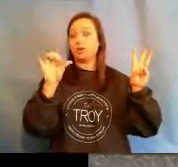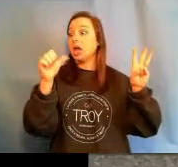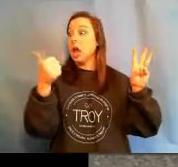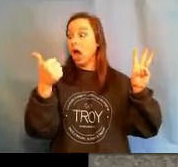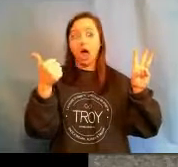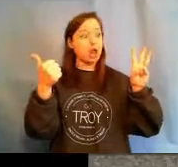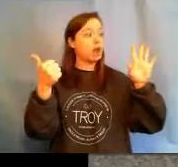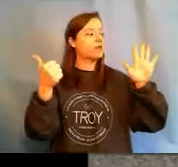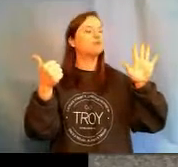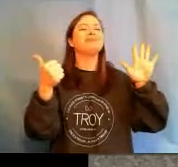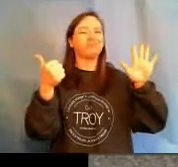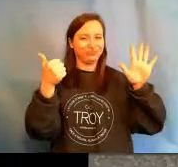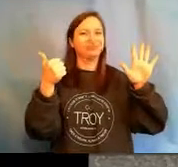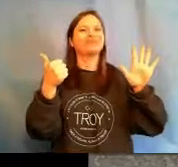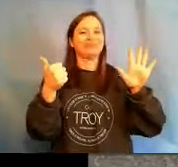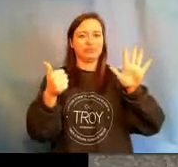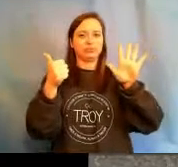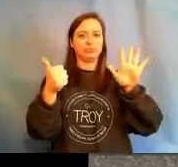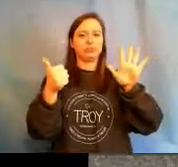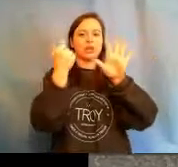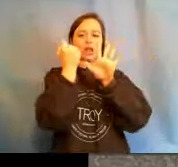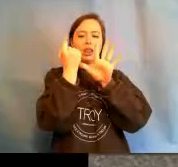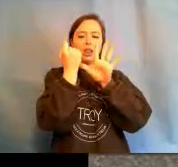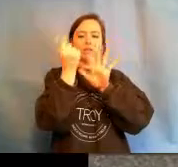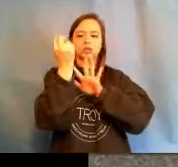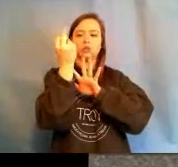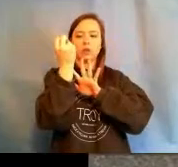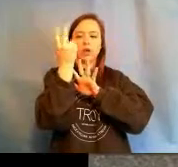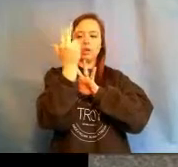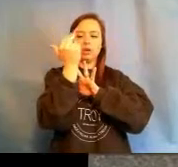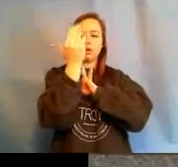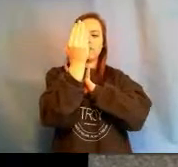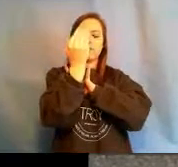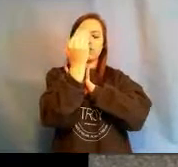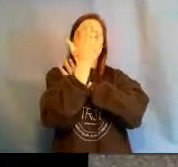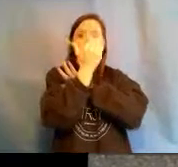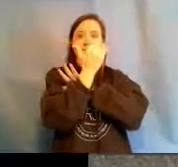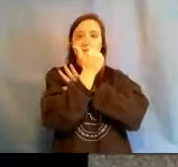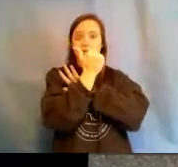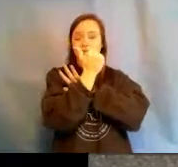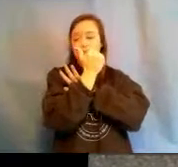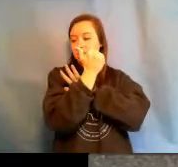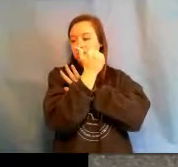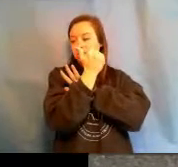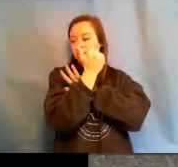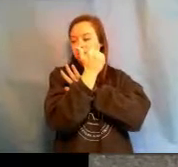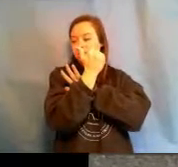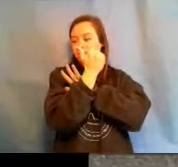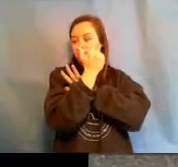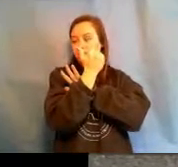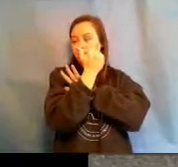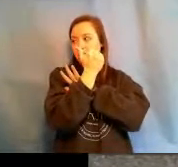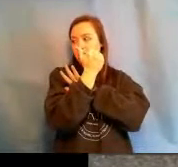see if I get that. So let's do 9, 10, 11, 12, 13,